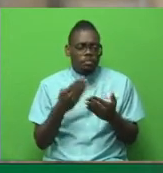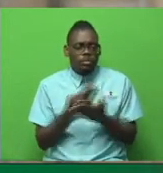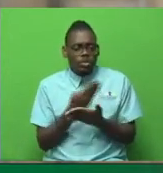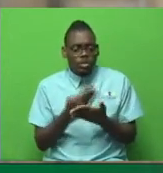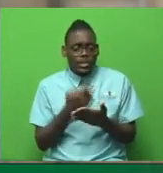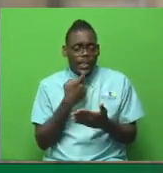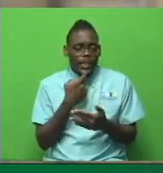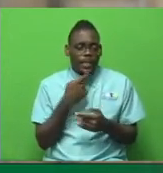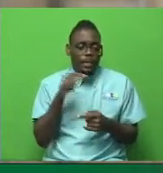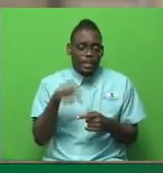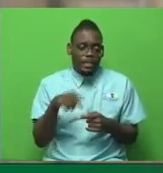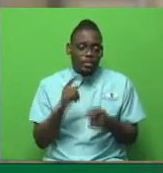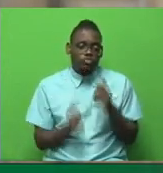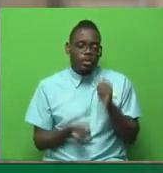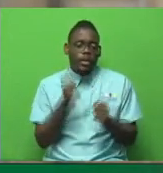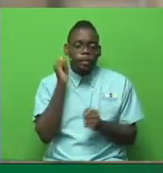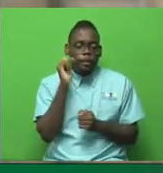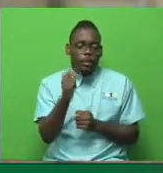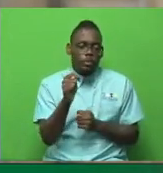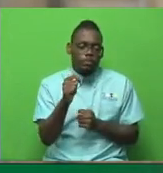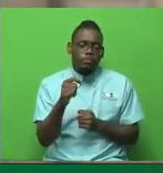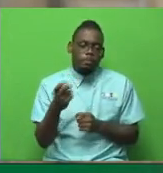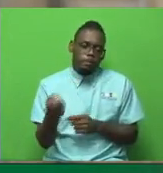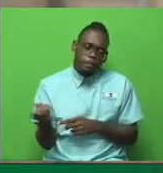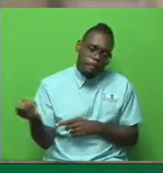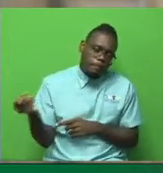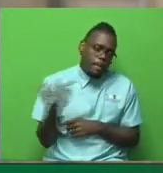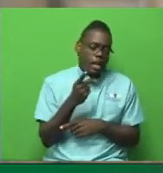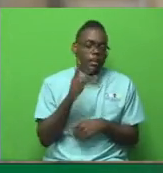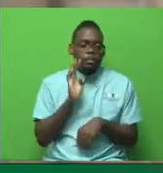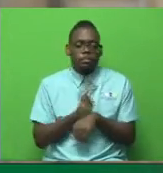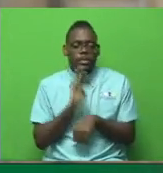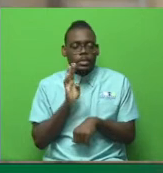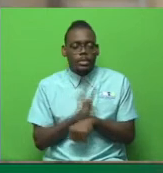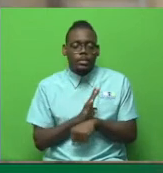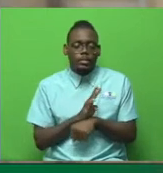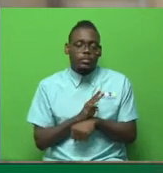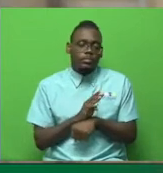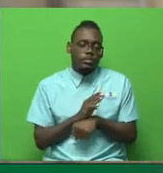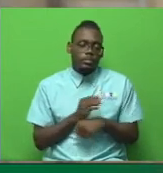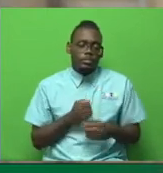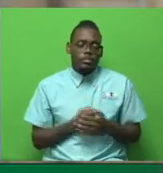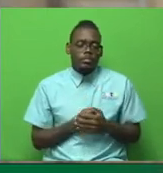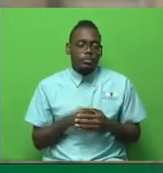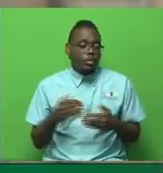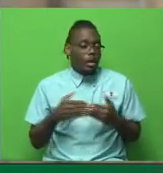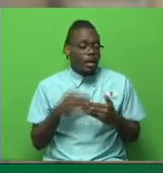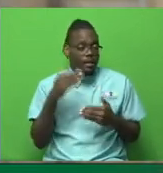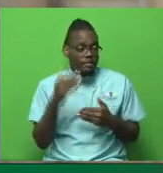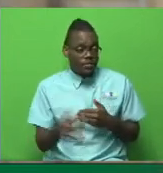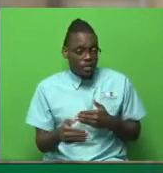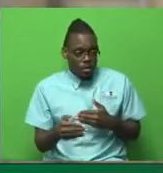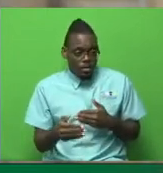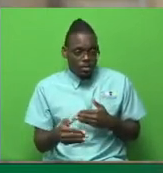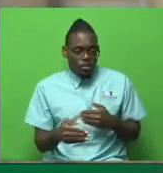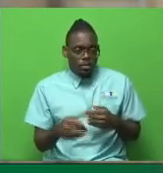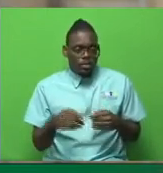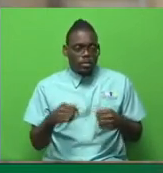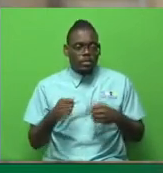Tobago is back in business after coming through some extremely trying and difficult times